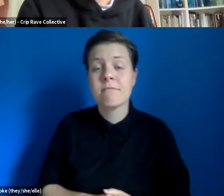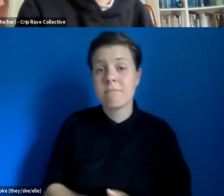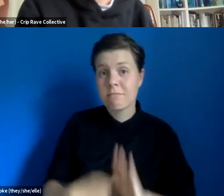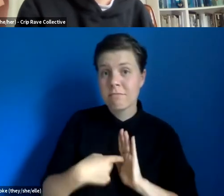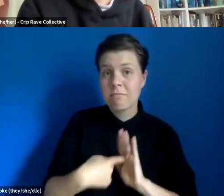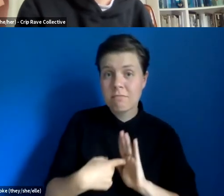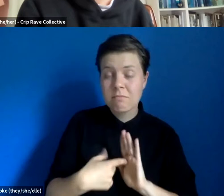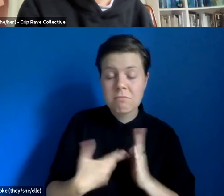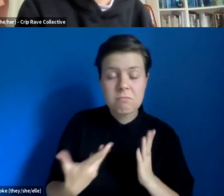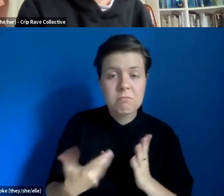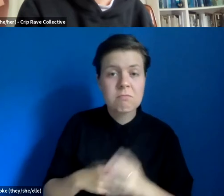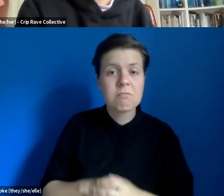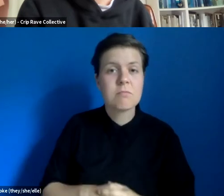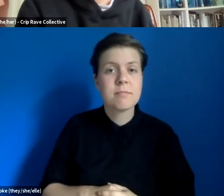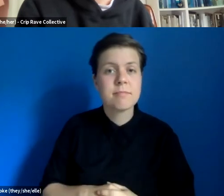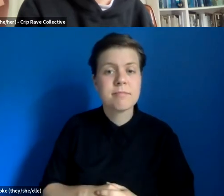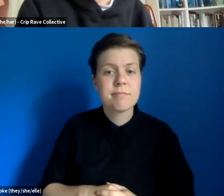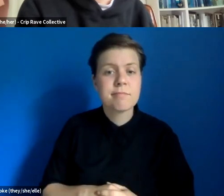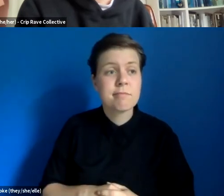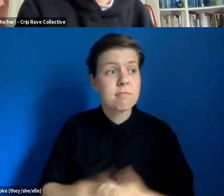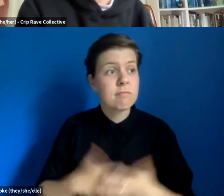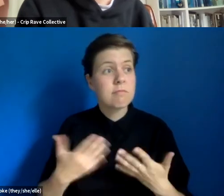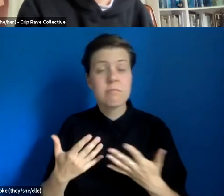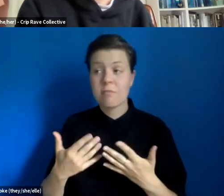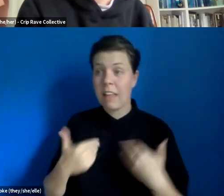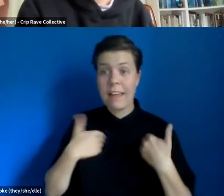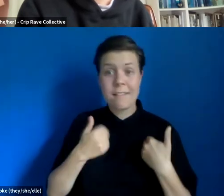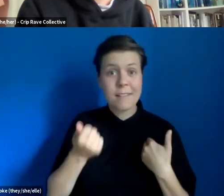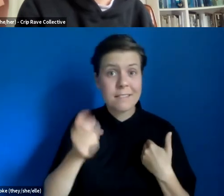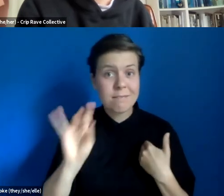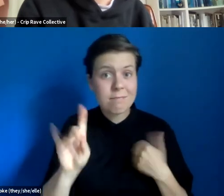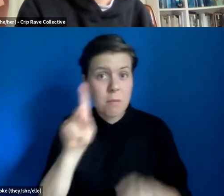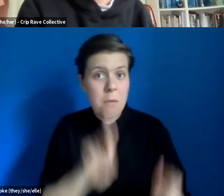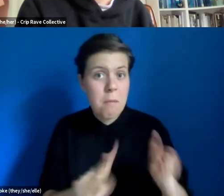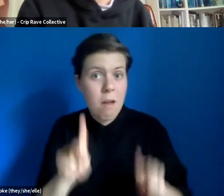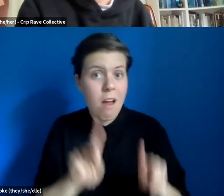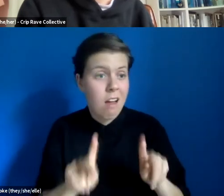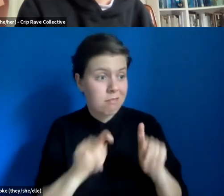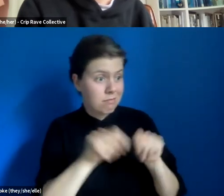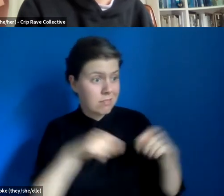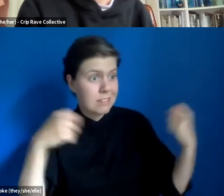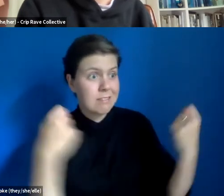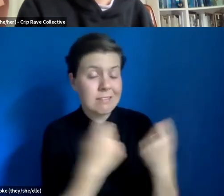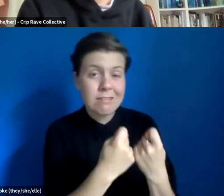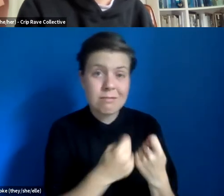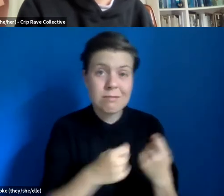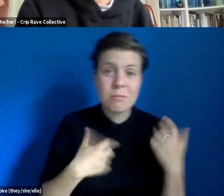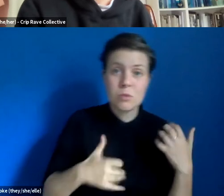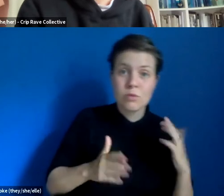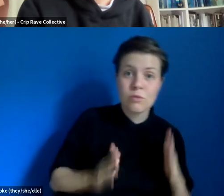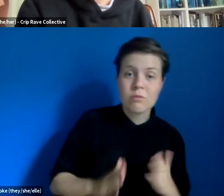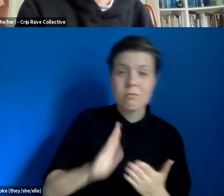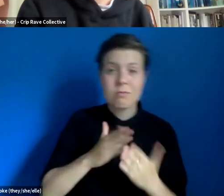organizing for, you know, a team of 18 people, musicians and singers, to